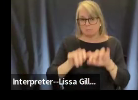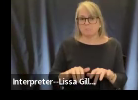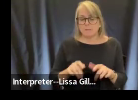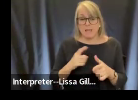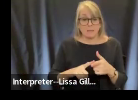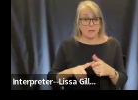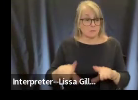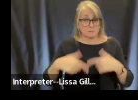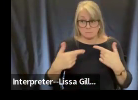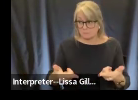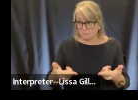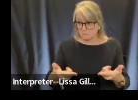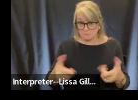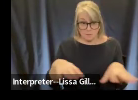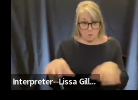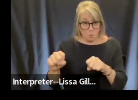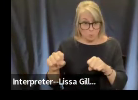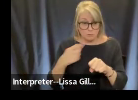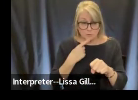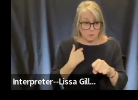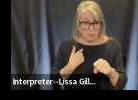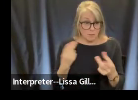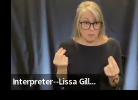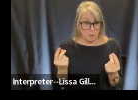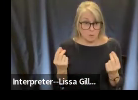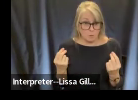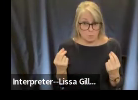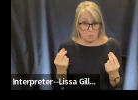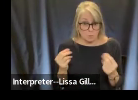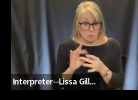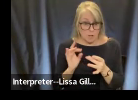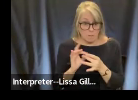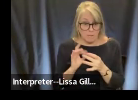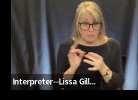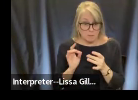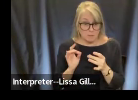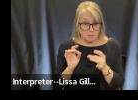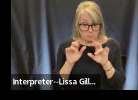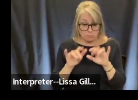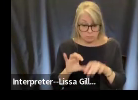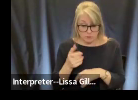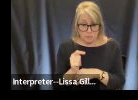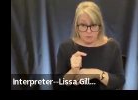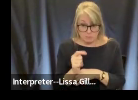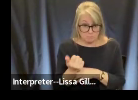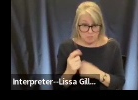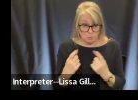let those who are hosting tell me how you want to guide the comments that have been going in the chat if there are any